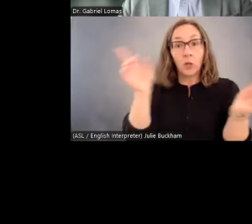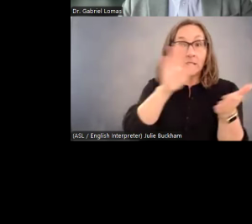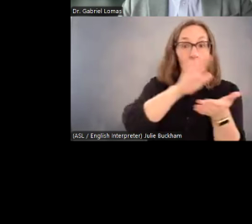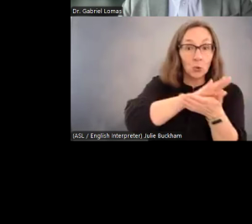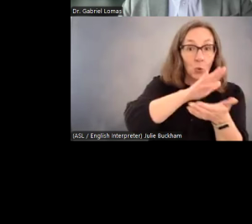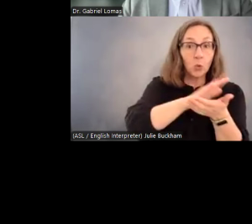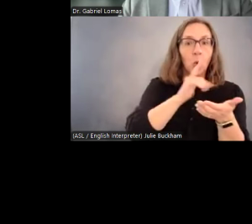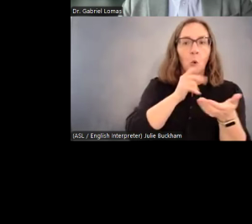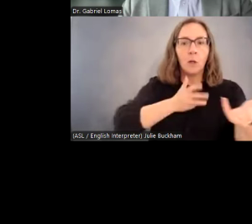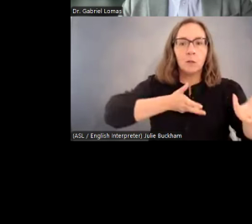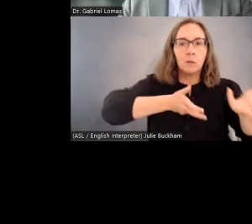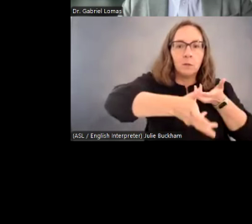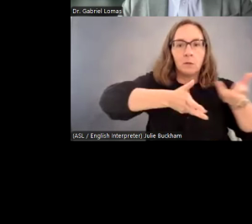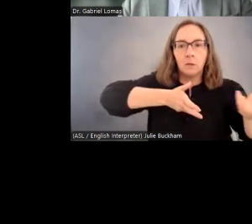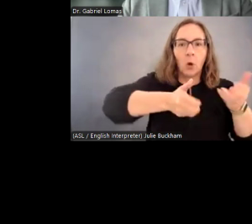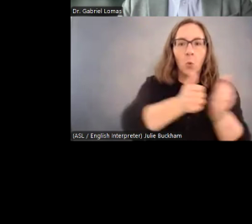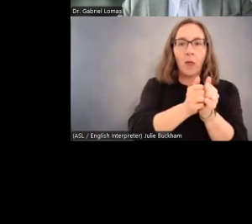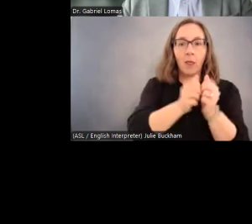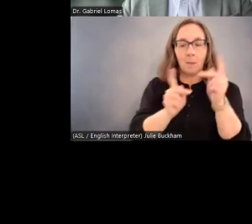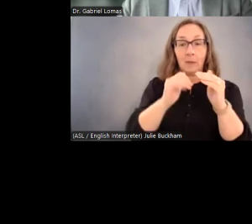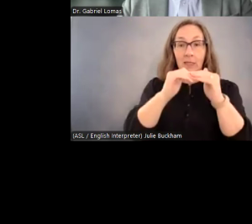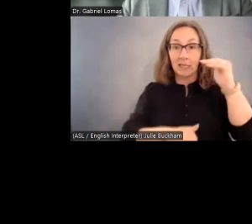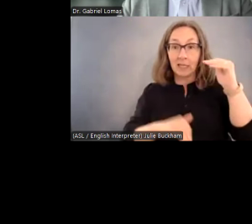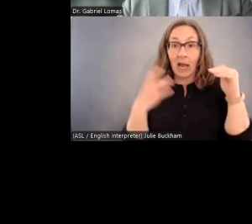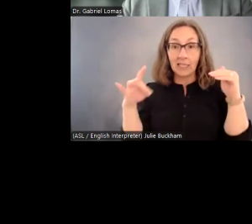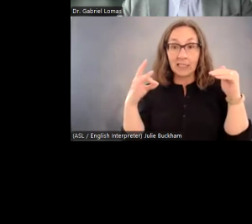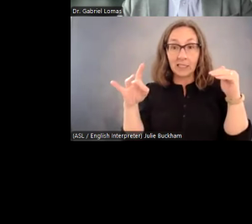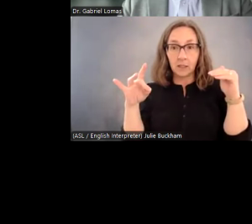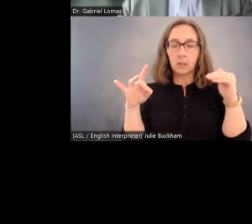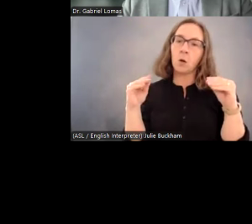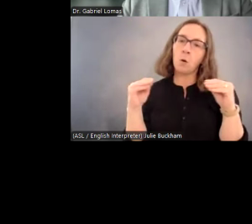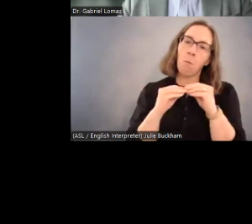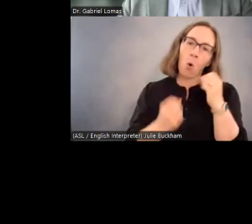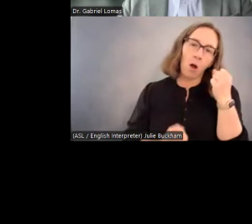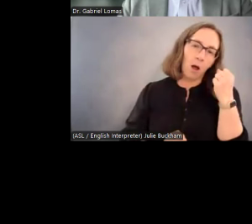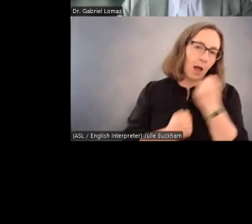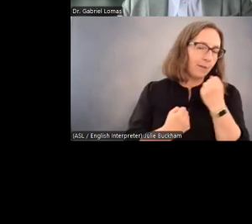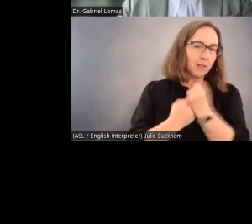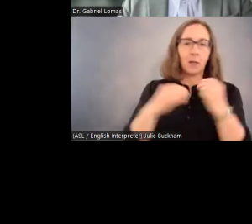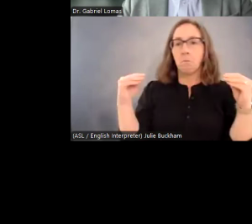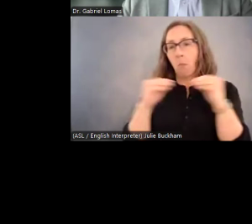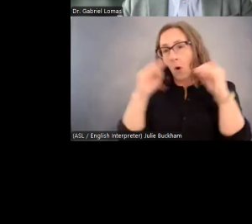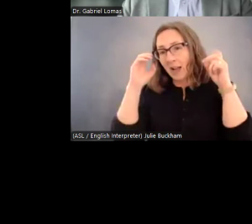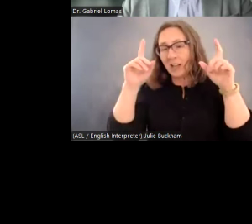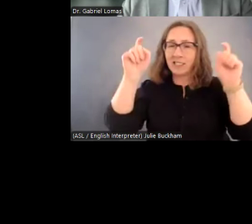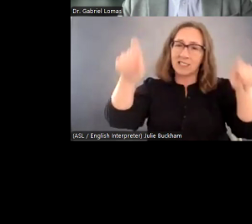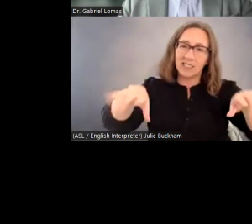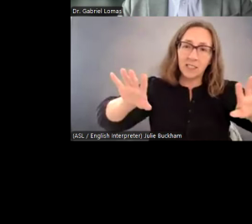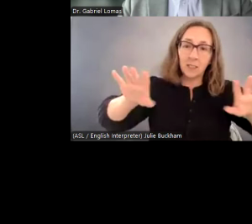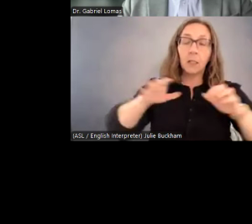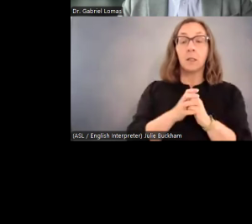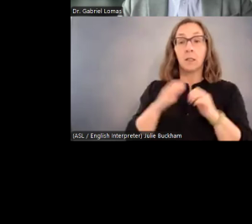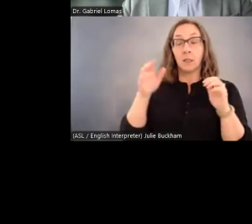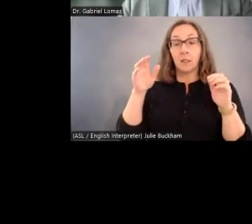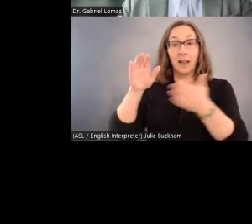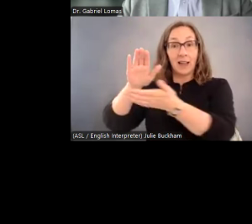with individuals who are under age 18, more advocacy, more education. We talked about how academics take